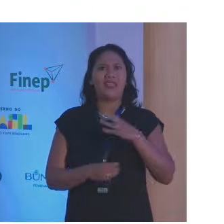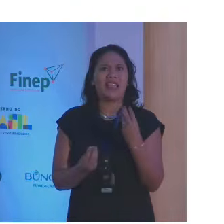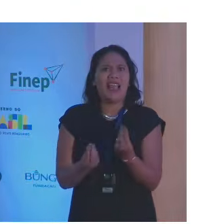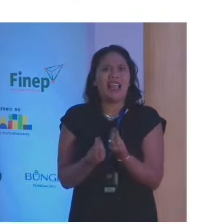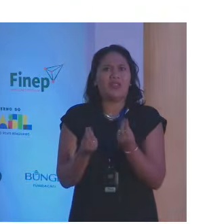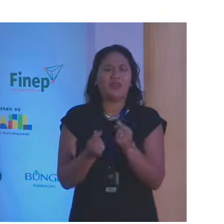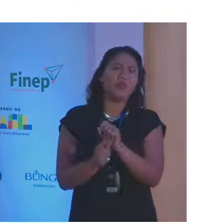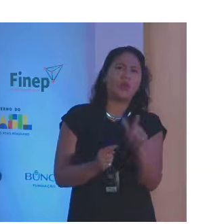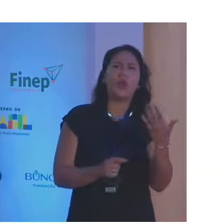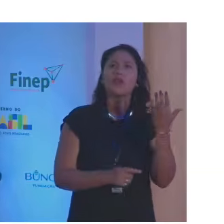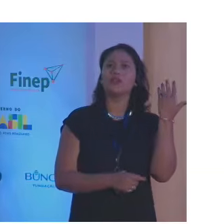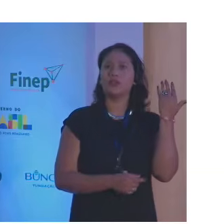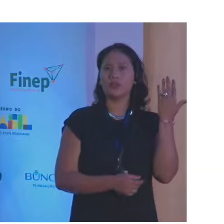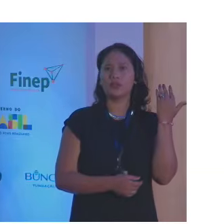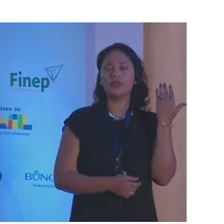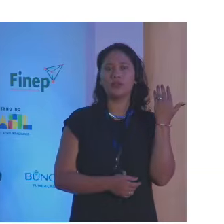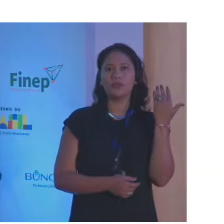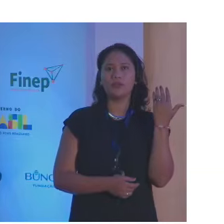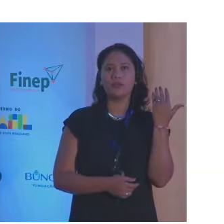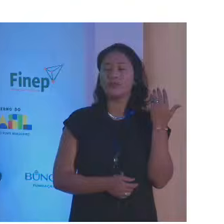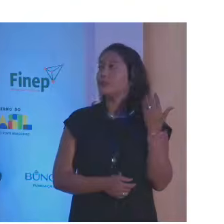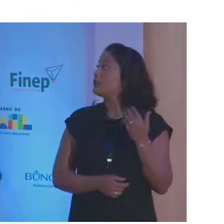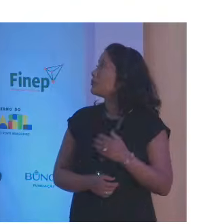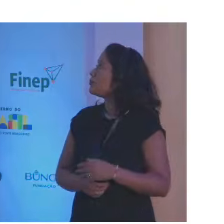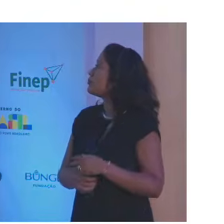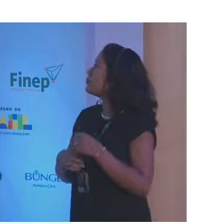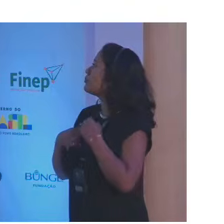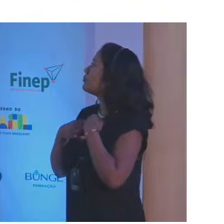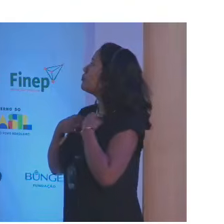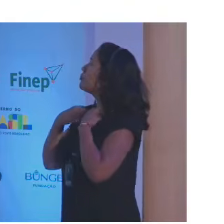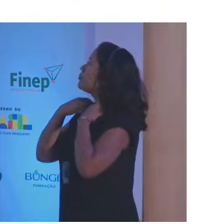We already have said that the global